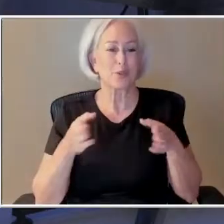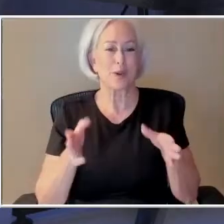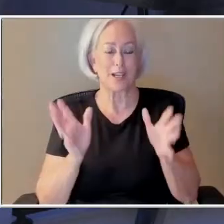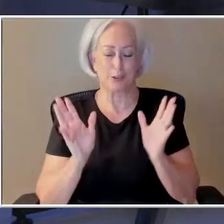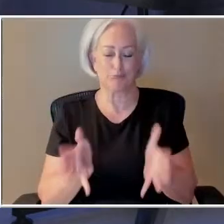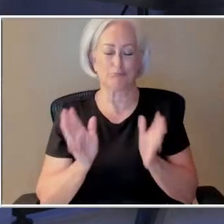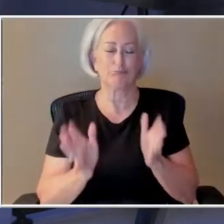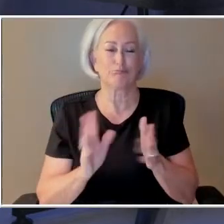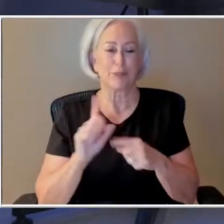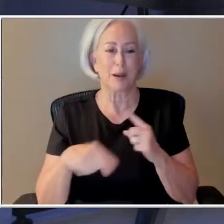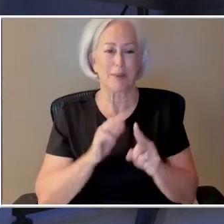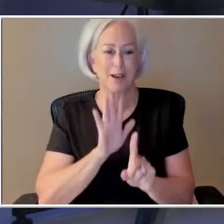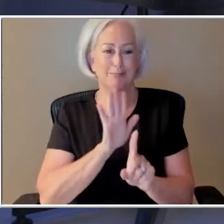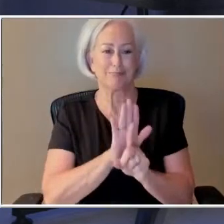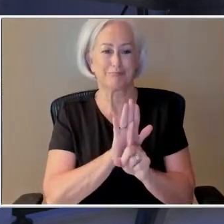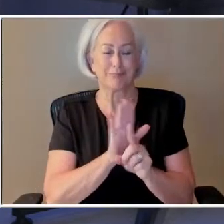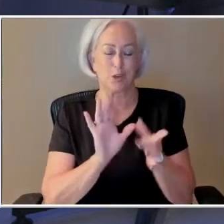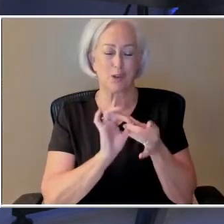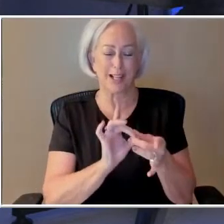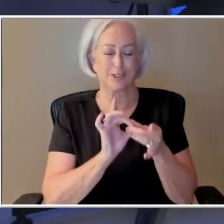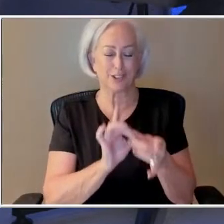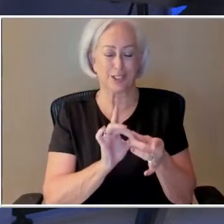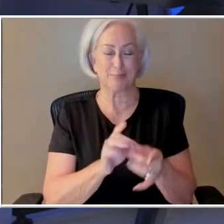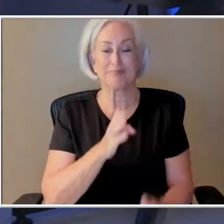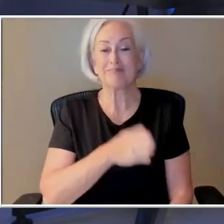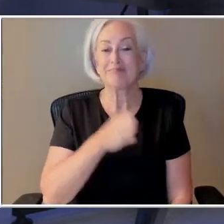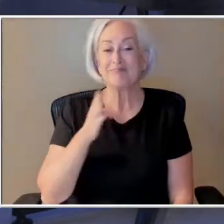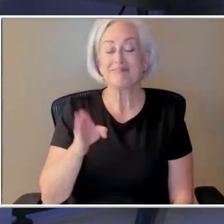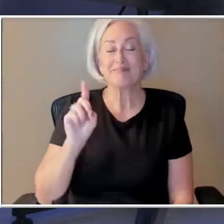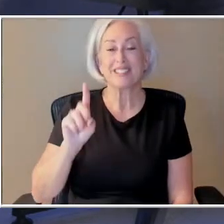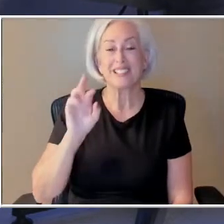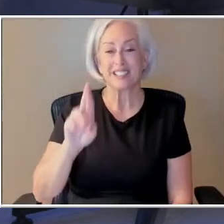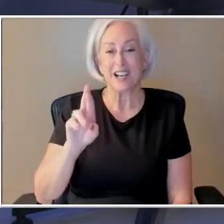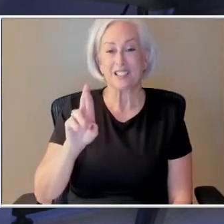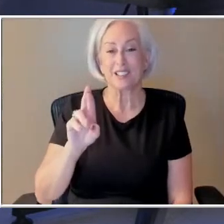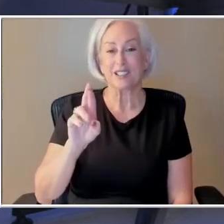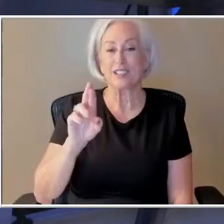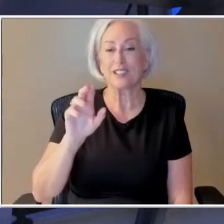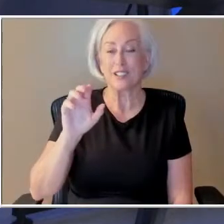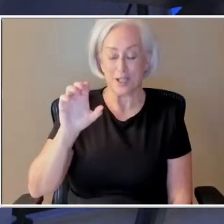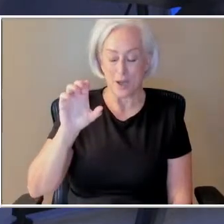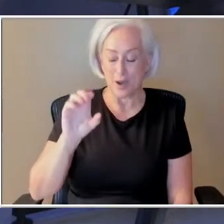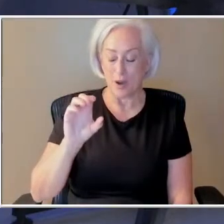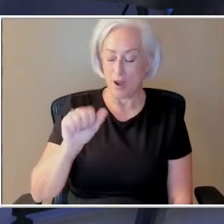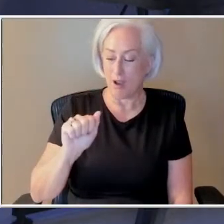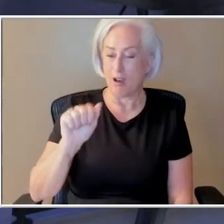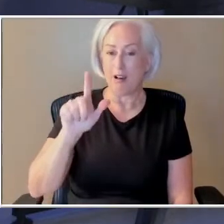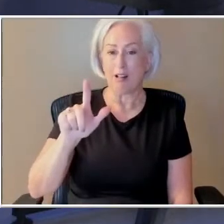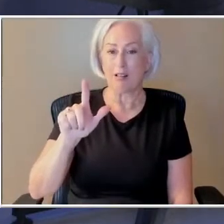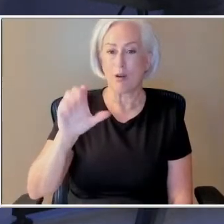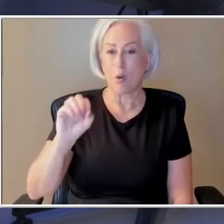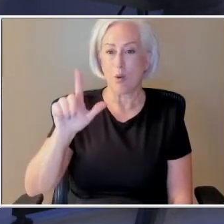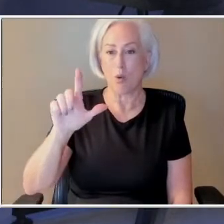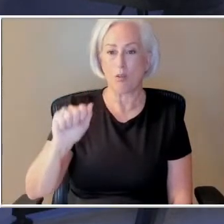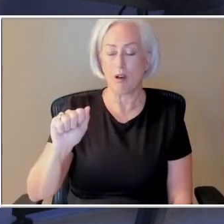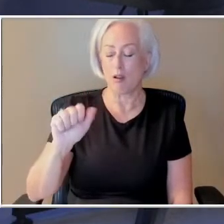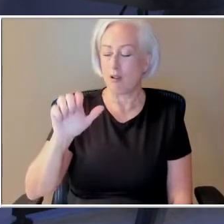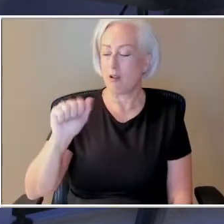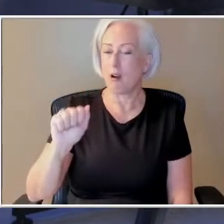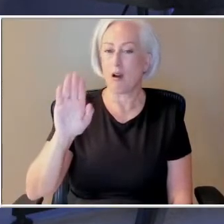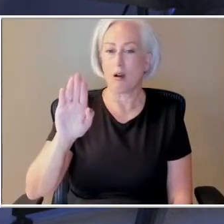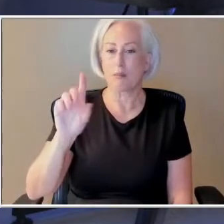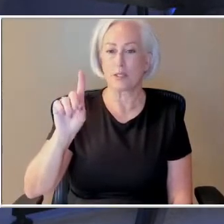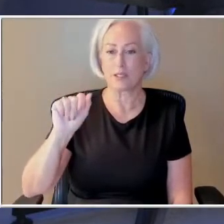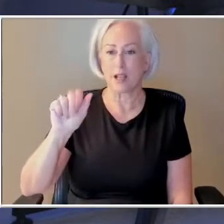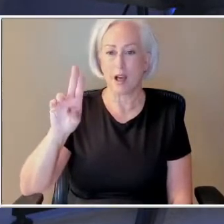relationship. And we also have Dr. Al-Ola Abdallah, a hematologist and oncologist at the University of Kansas Cancer